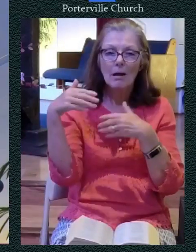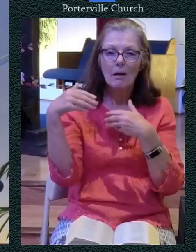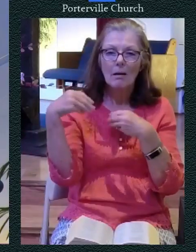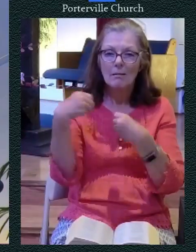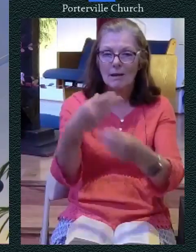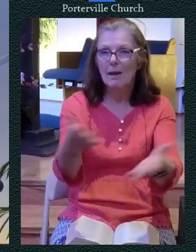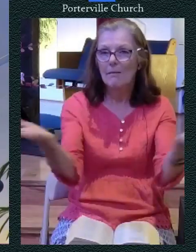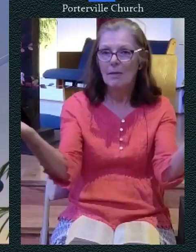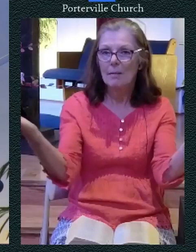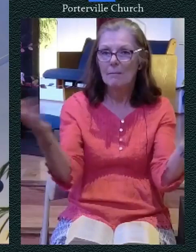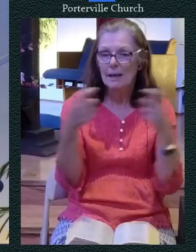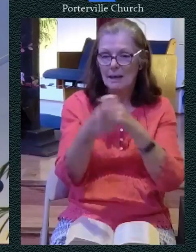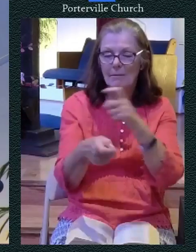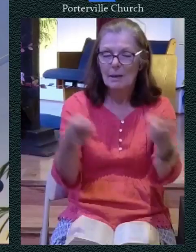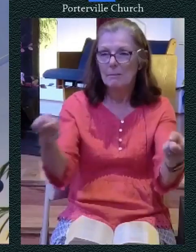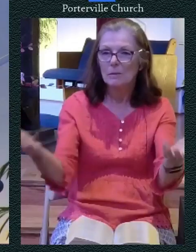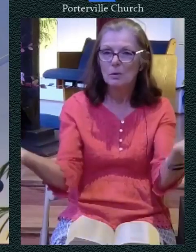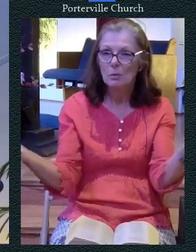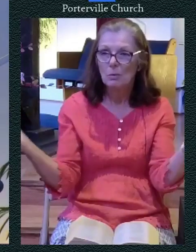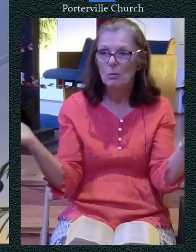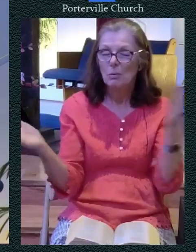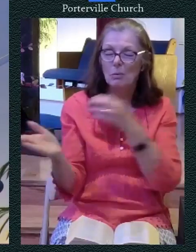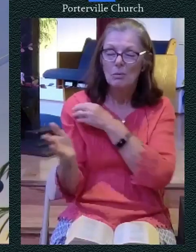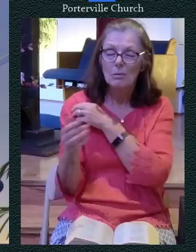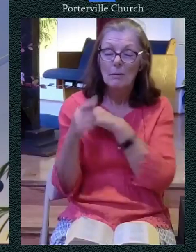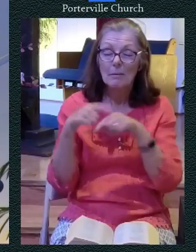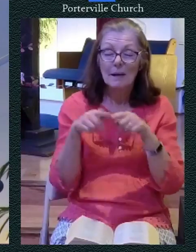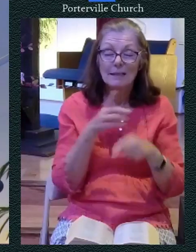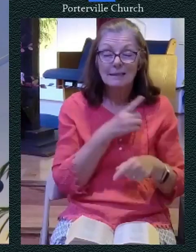for this specific insight